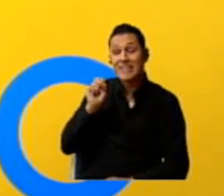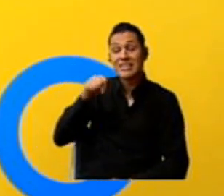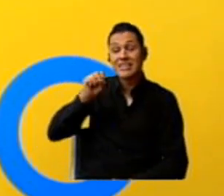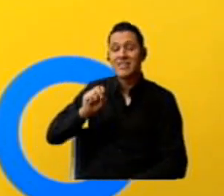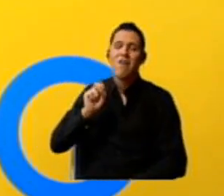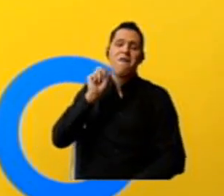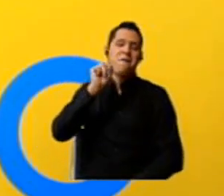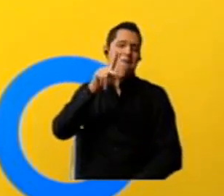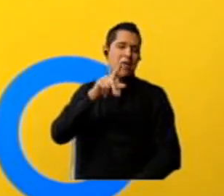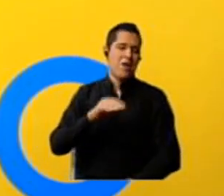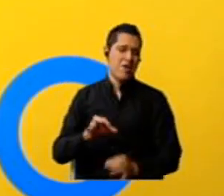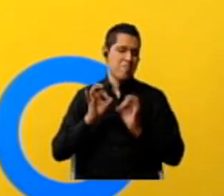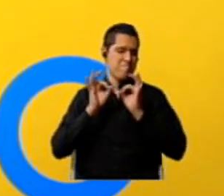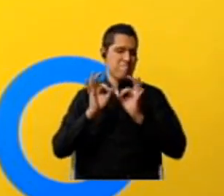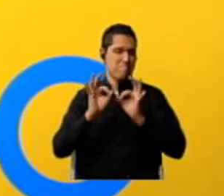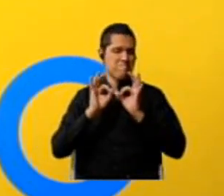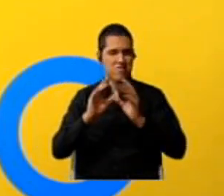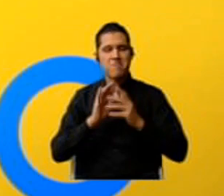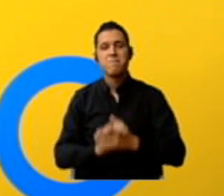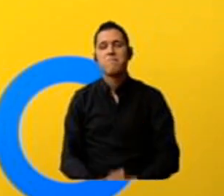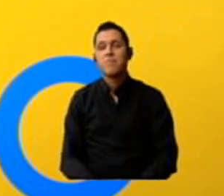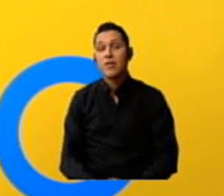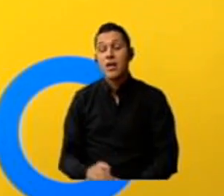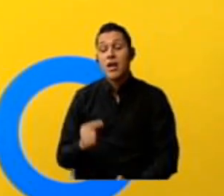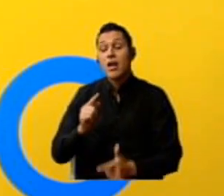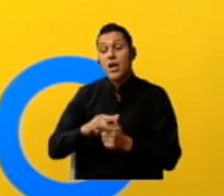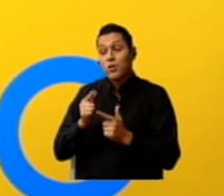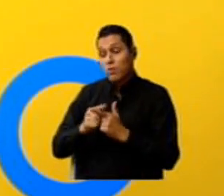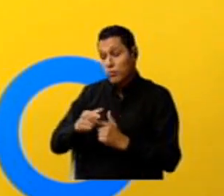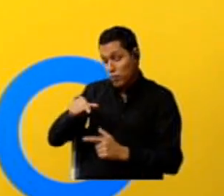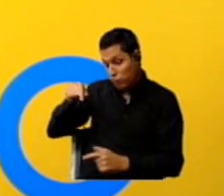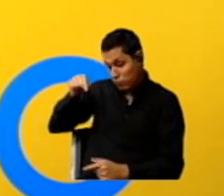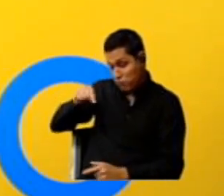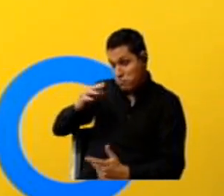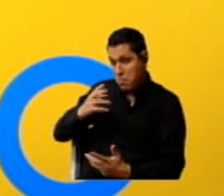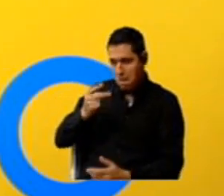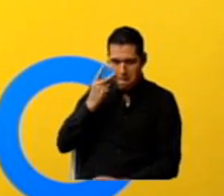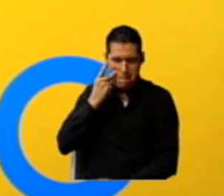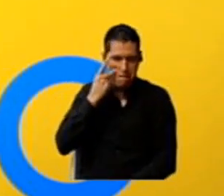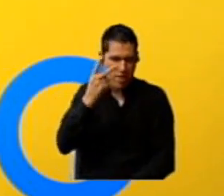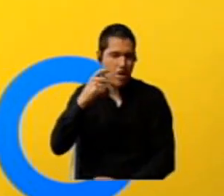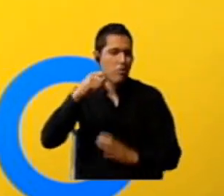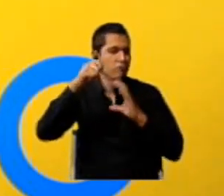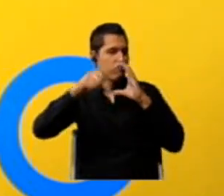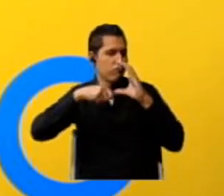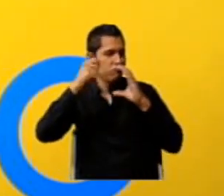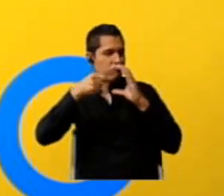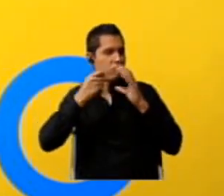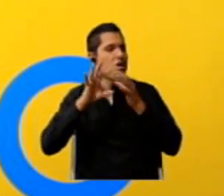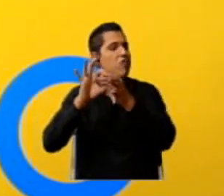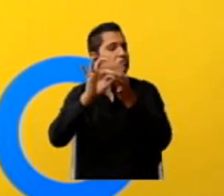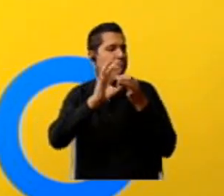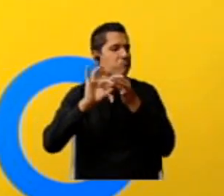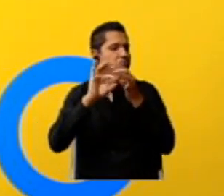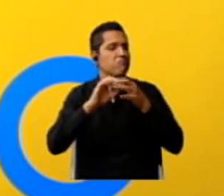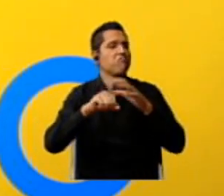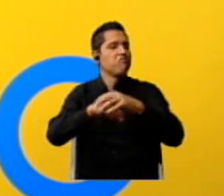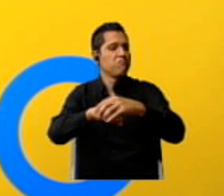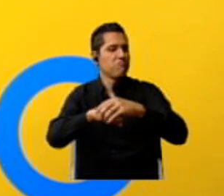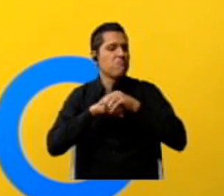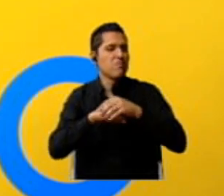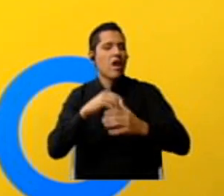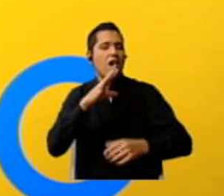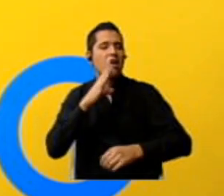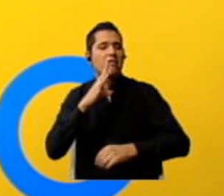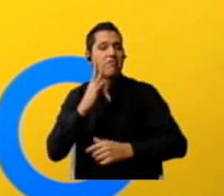is the right place to be. So, Charlotte, let's look at a video about English-speaking